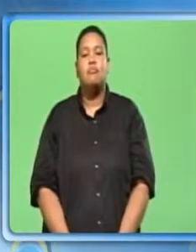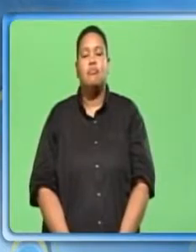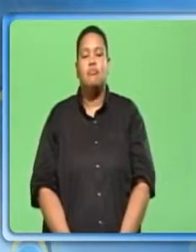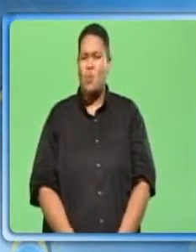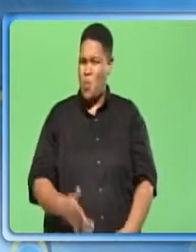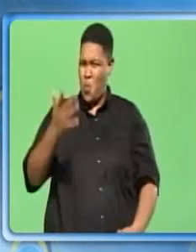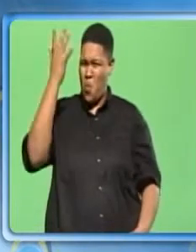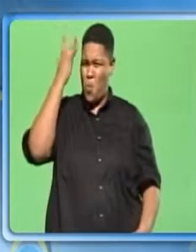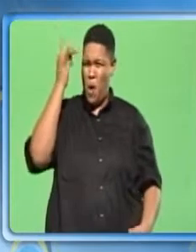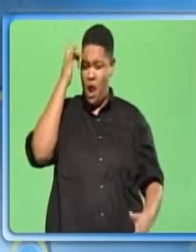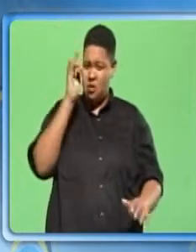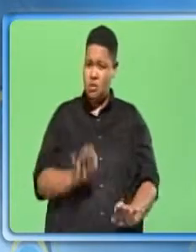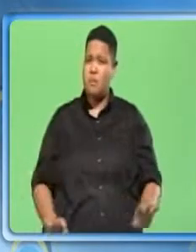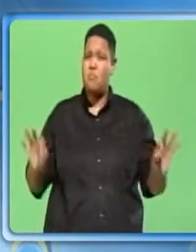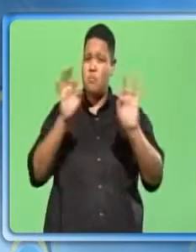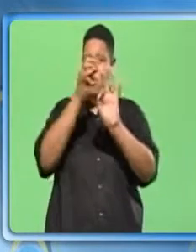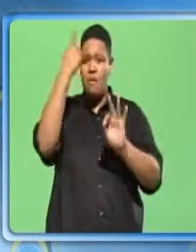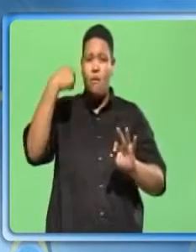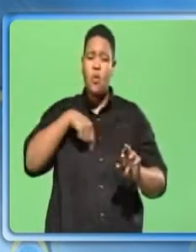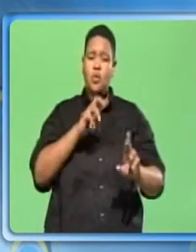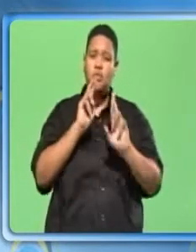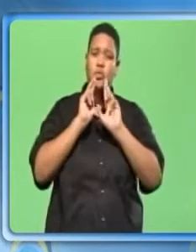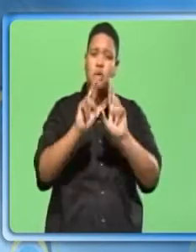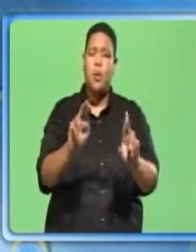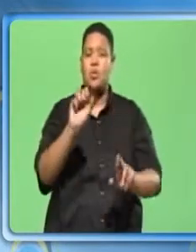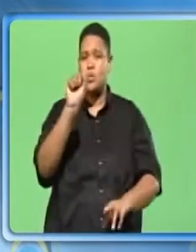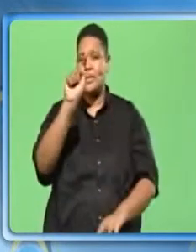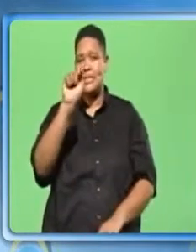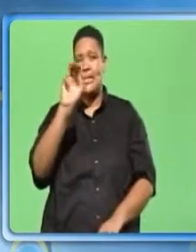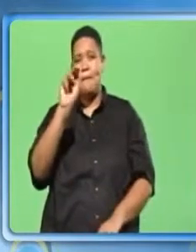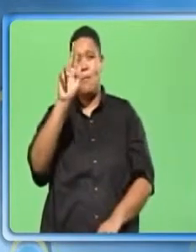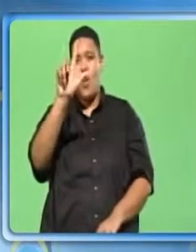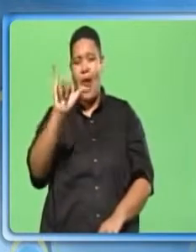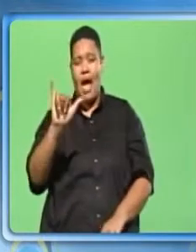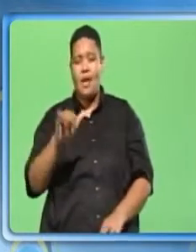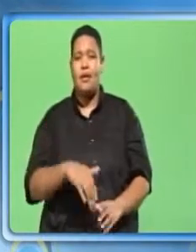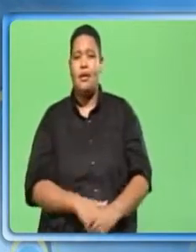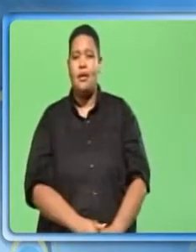Why is it important for us to respond to stimuli?